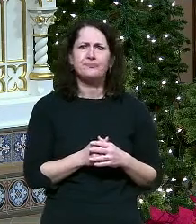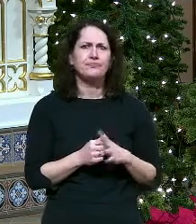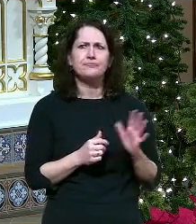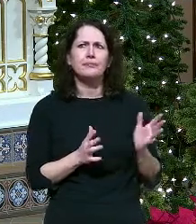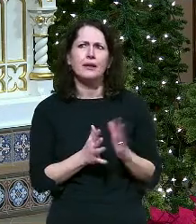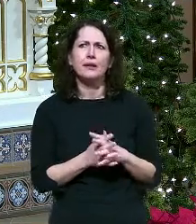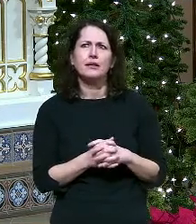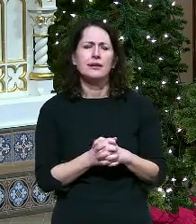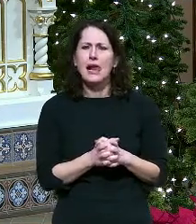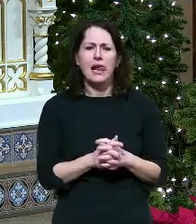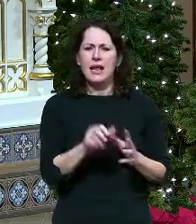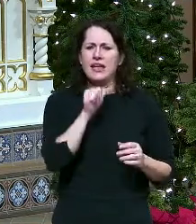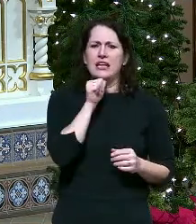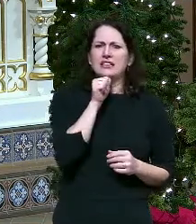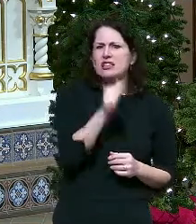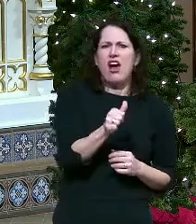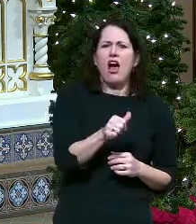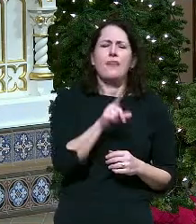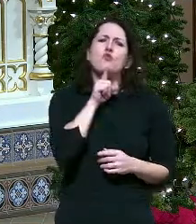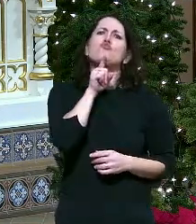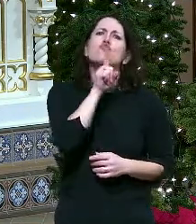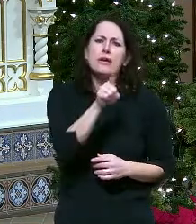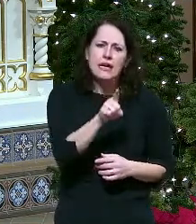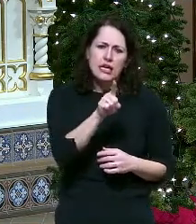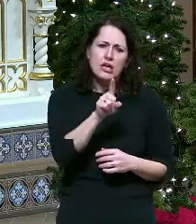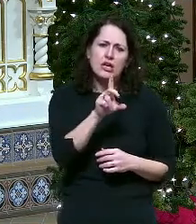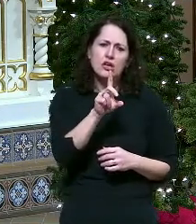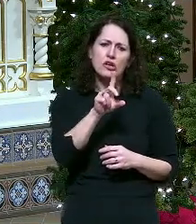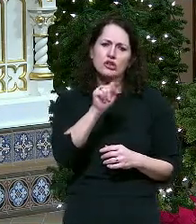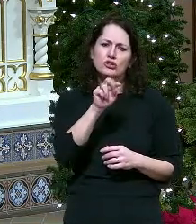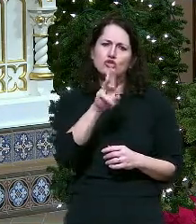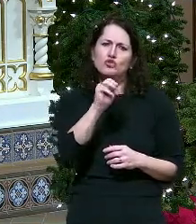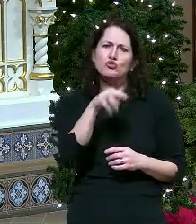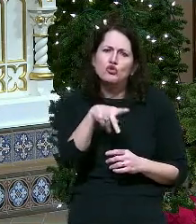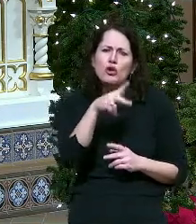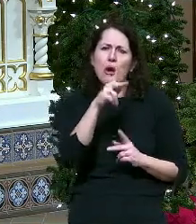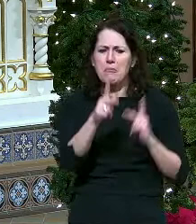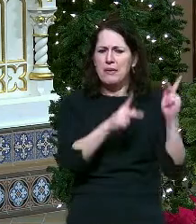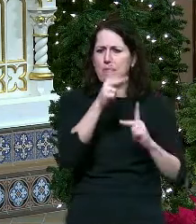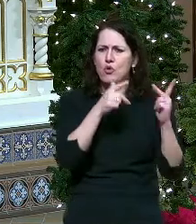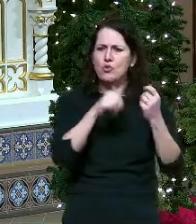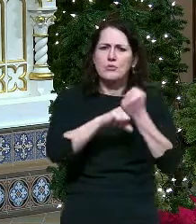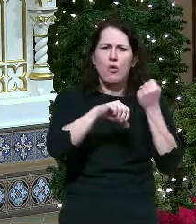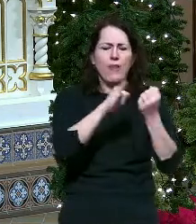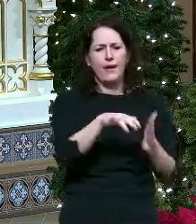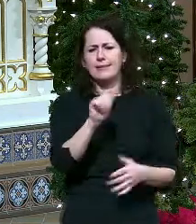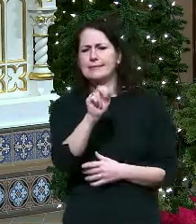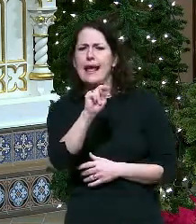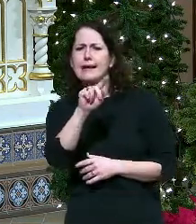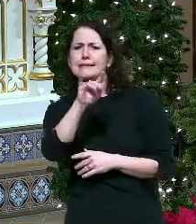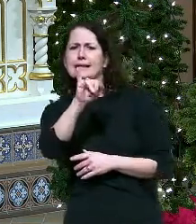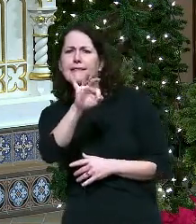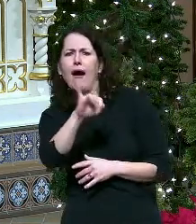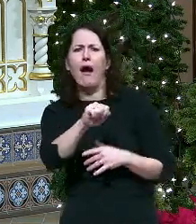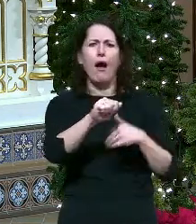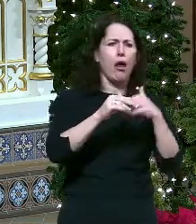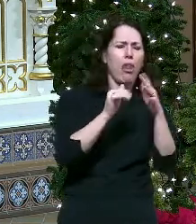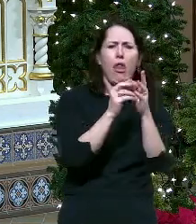It's not real Trump supporters that did that. It's Antifa. It's this. It's that.